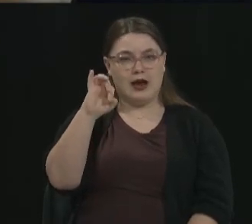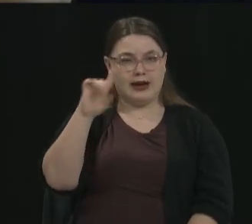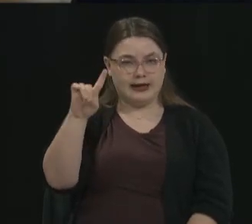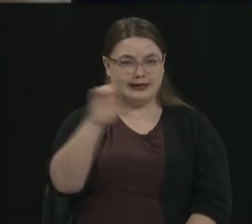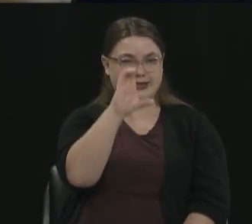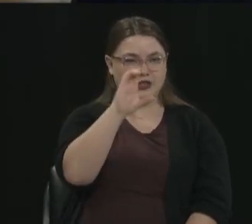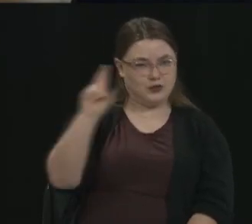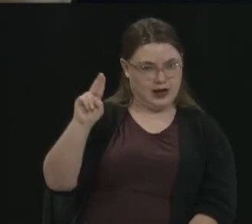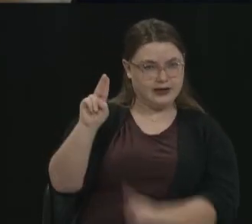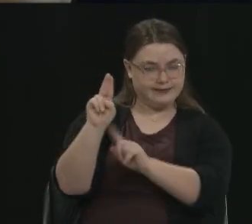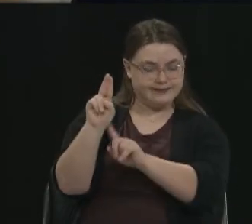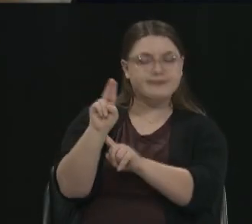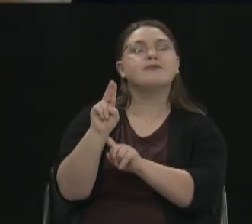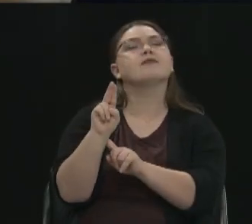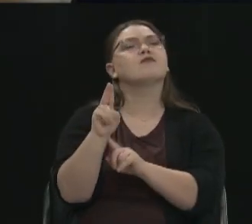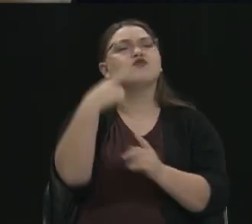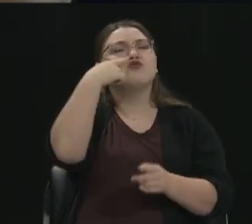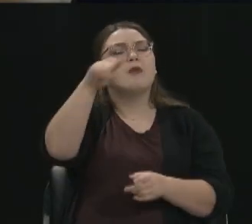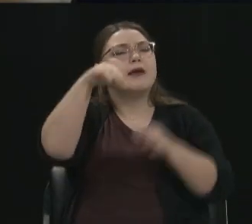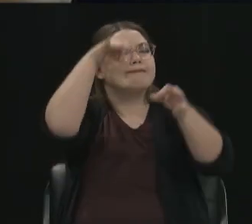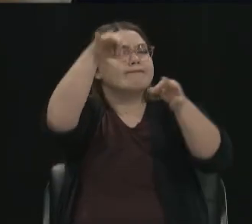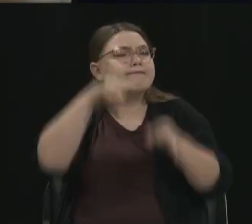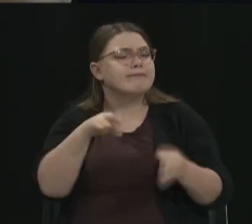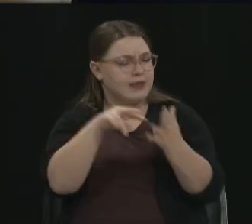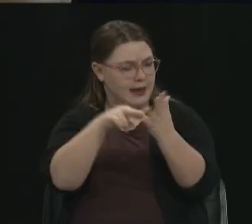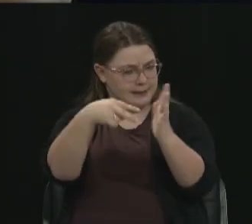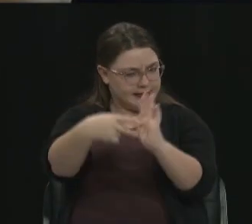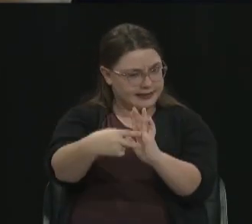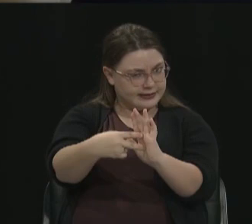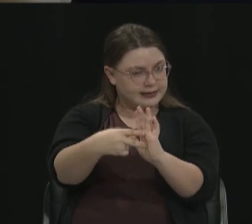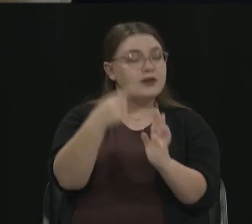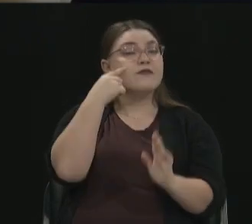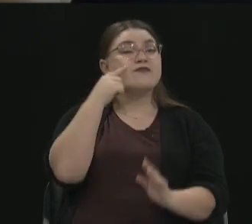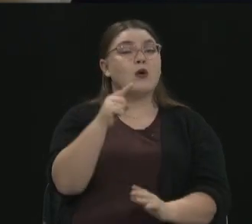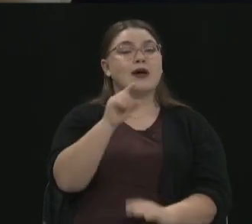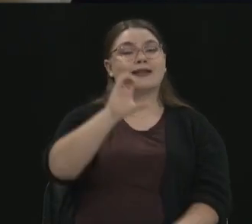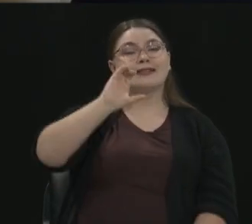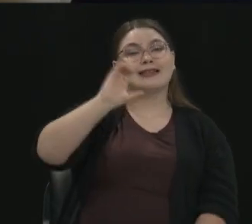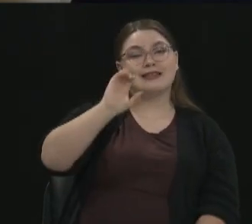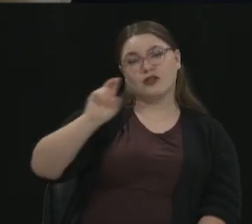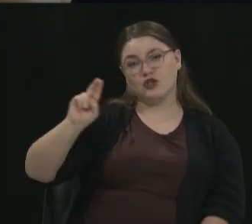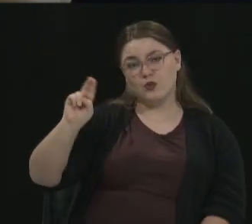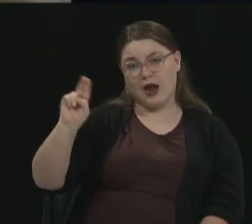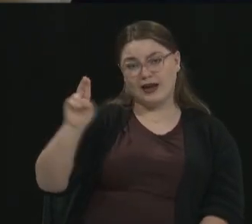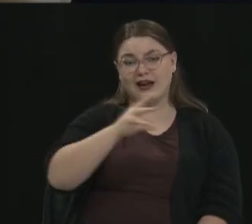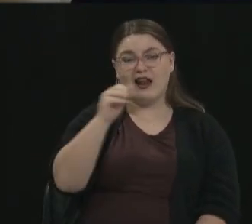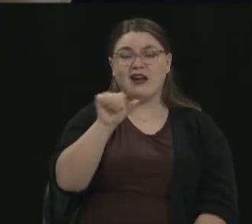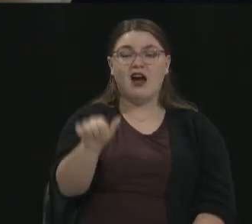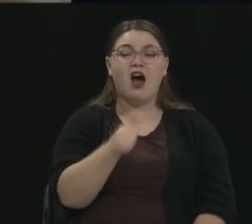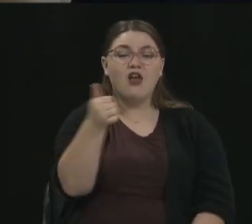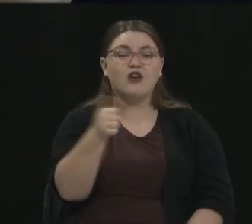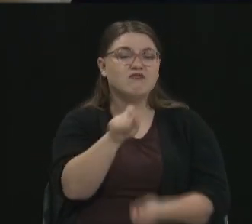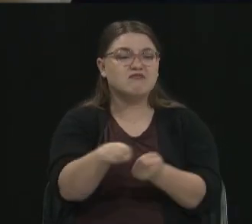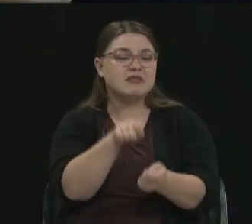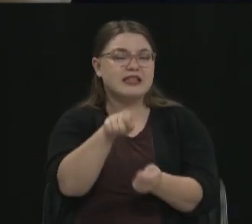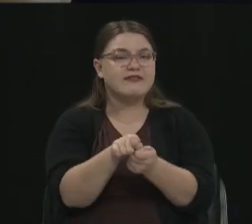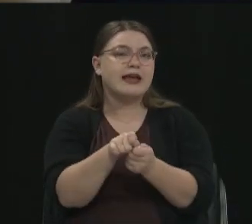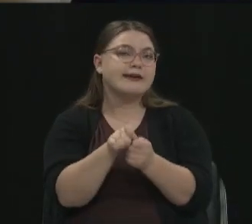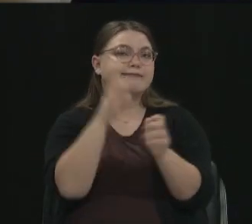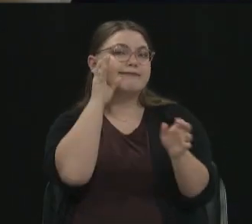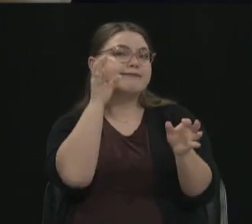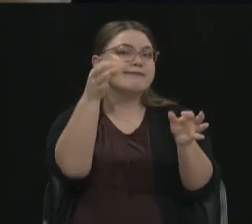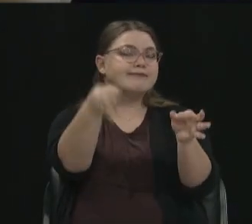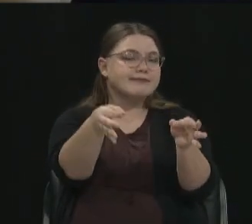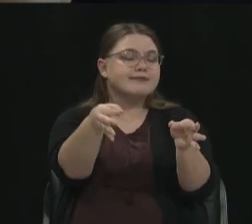what Citizens United was about? Okay, so it's Citizens United and a series of other rulings. So